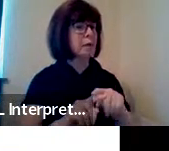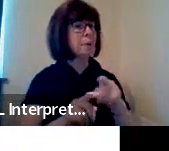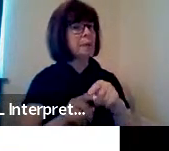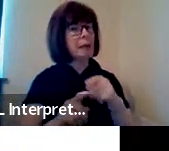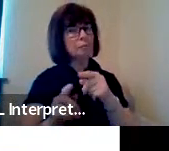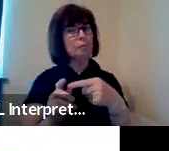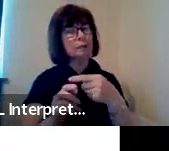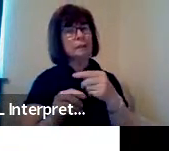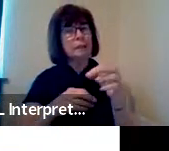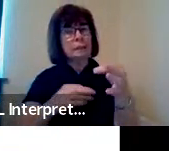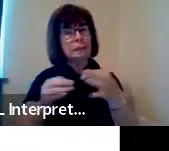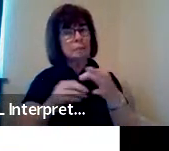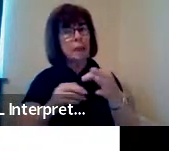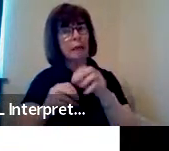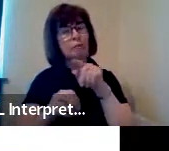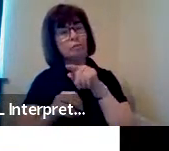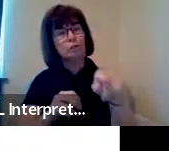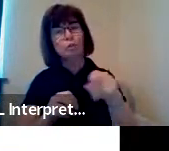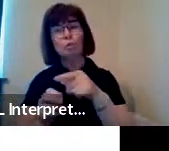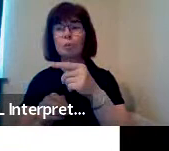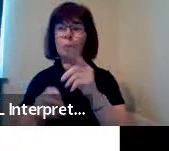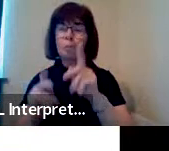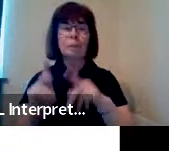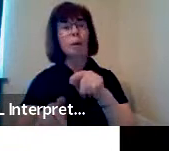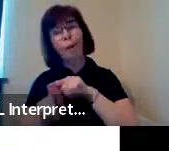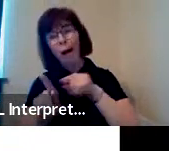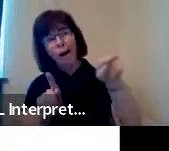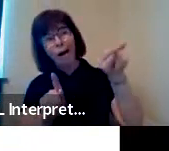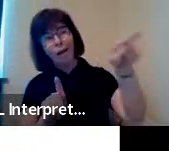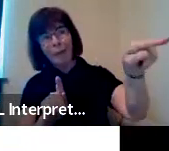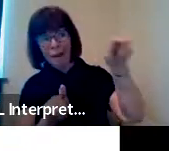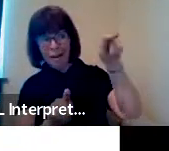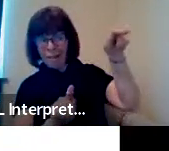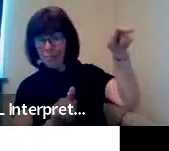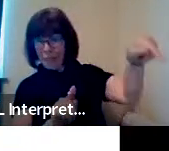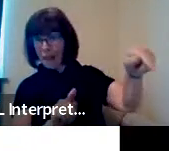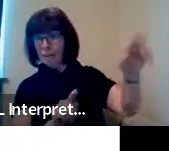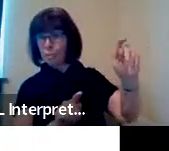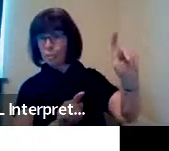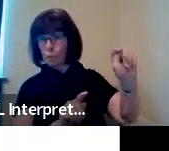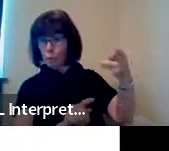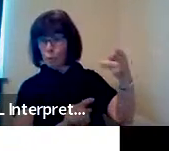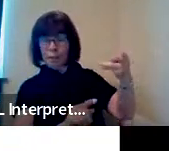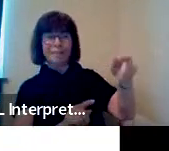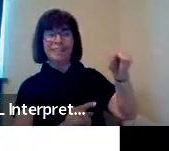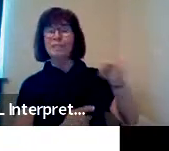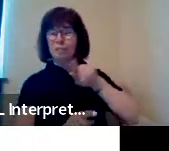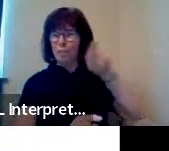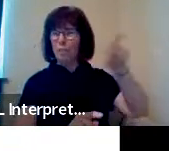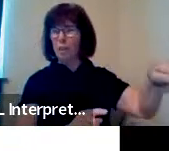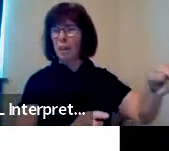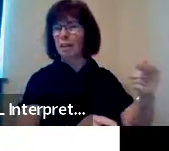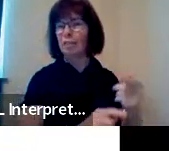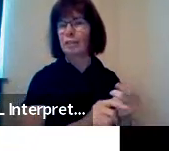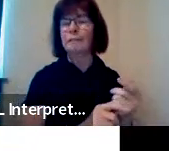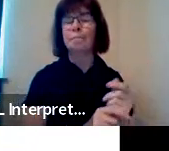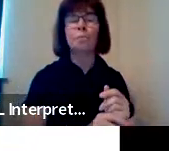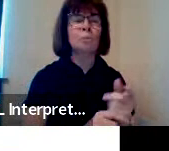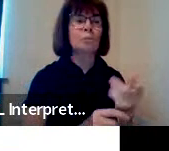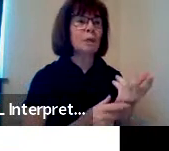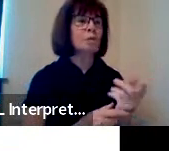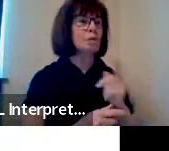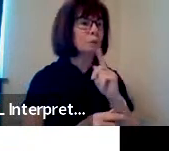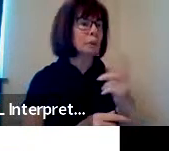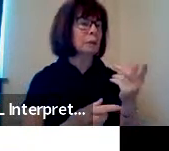that was nearby in partnership with those booths. And it was terrific. And we feel like, based on the feedback of attendees, we were